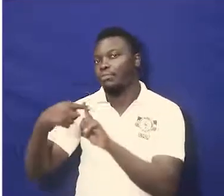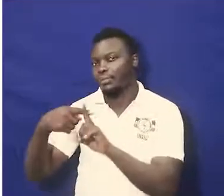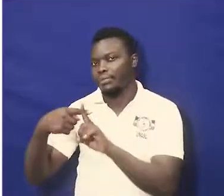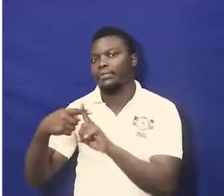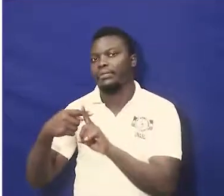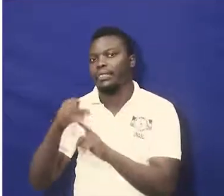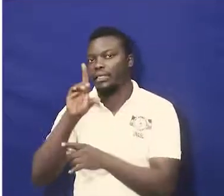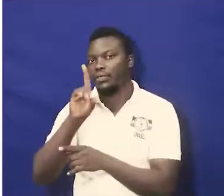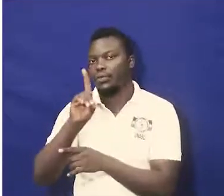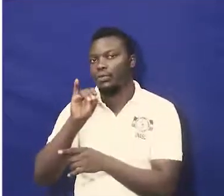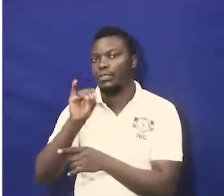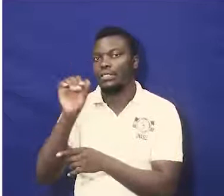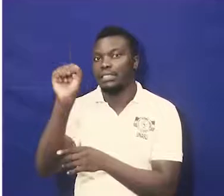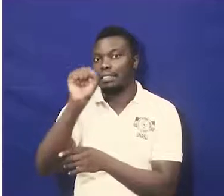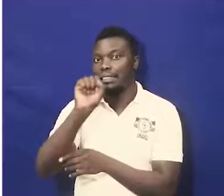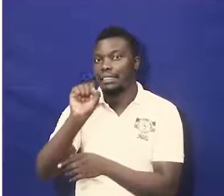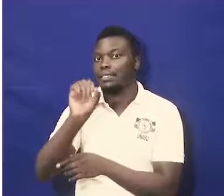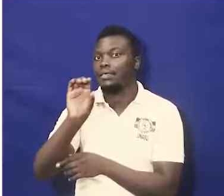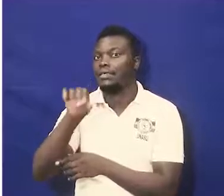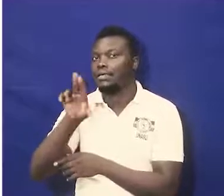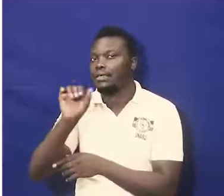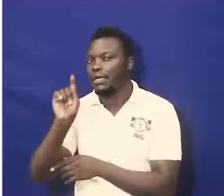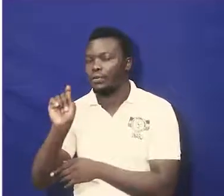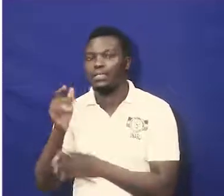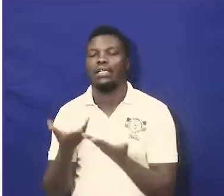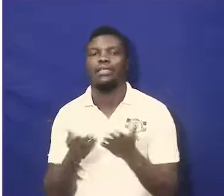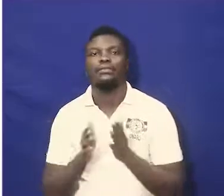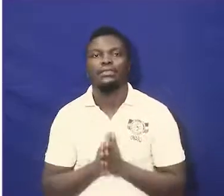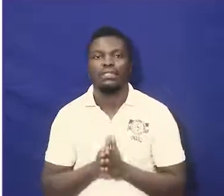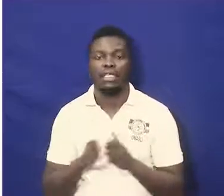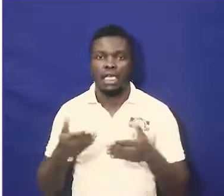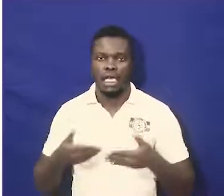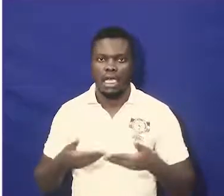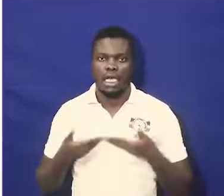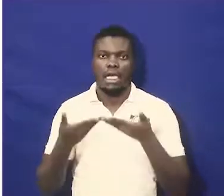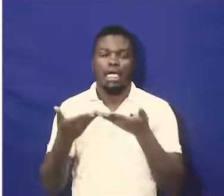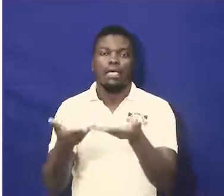discount. And that is going to lead me to